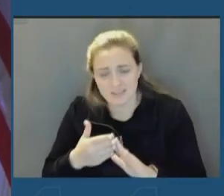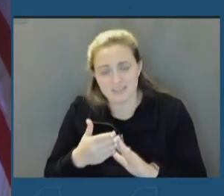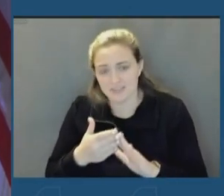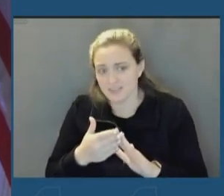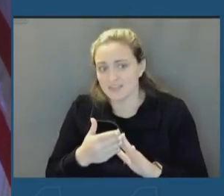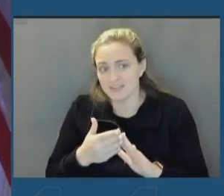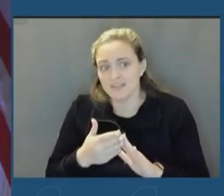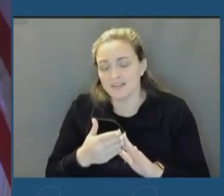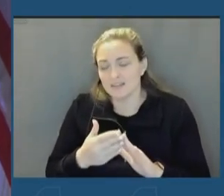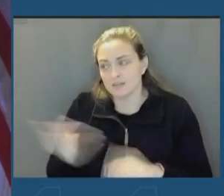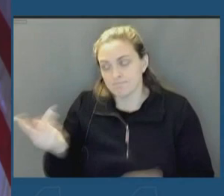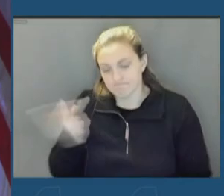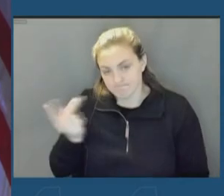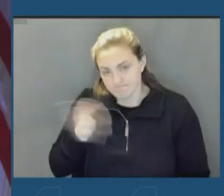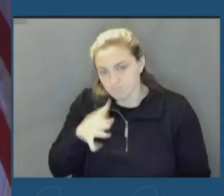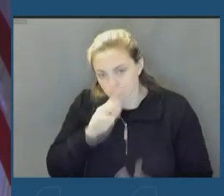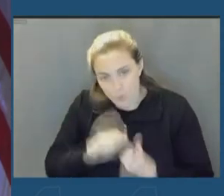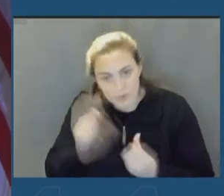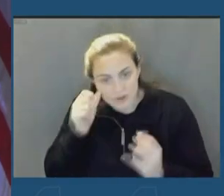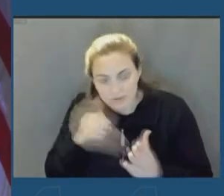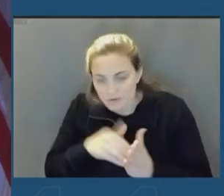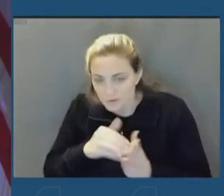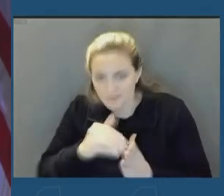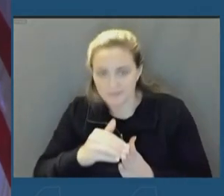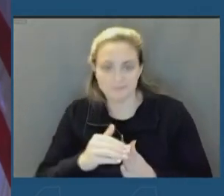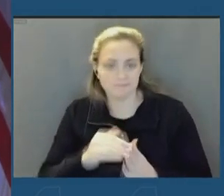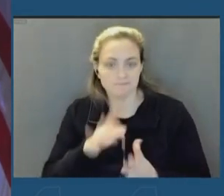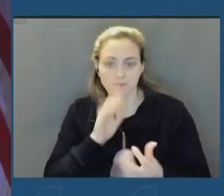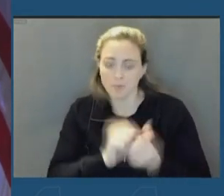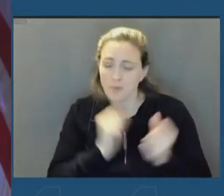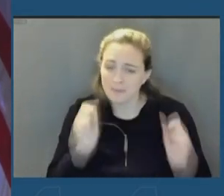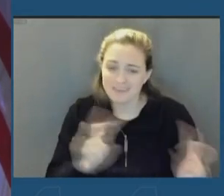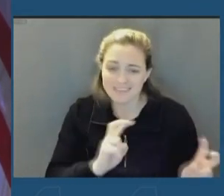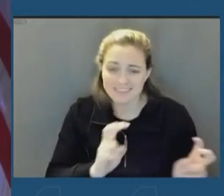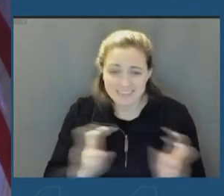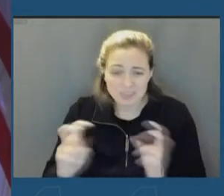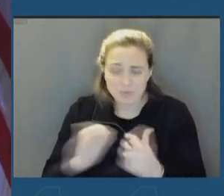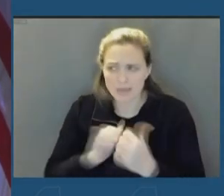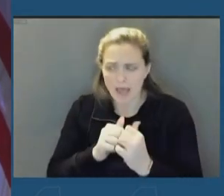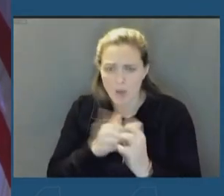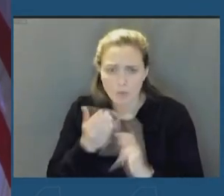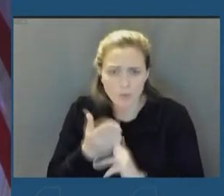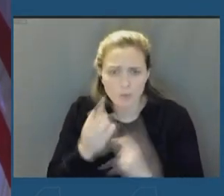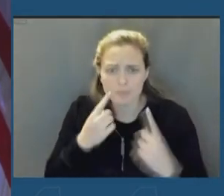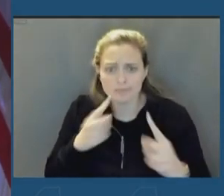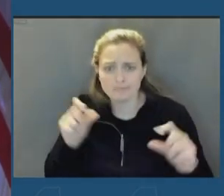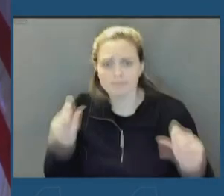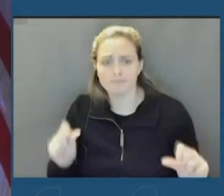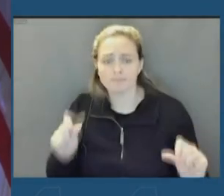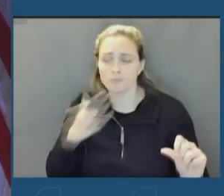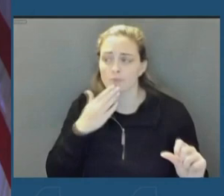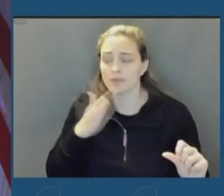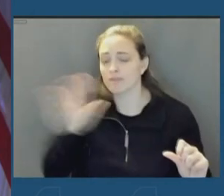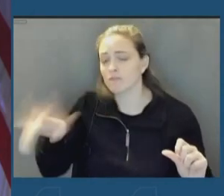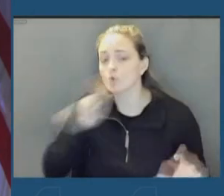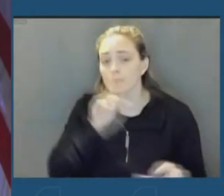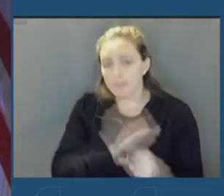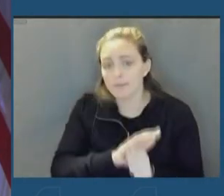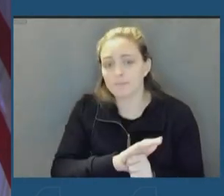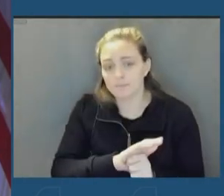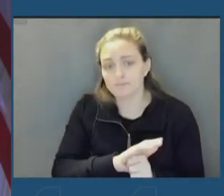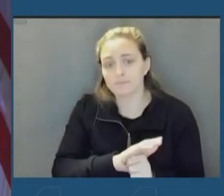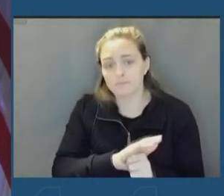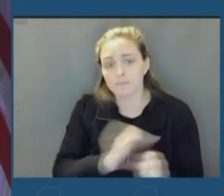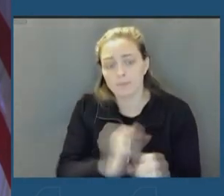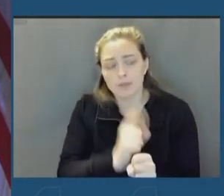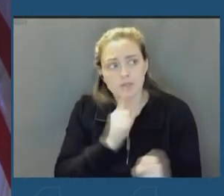spoke quite often. We talked about the issues that mattered and how we could get through this storm. And I want to thank her for her commitment of ensuring that